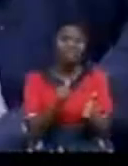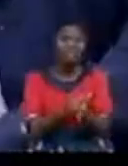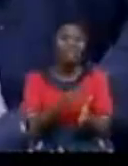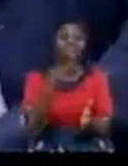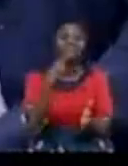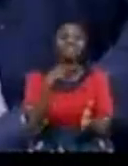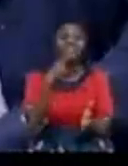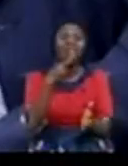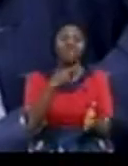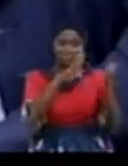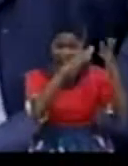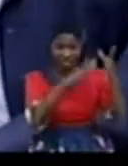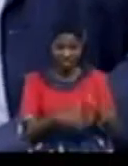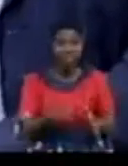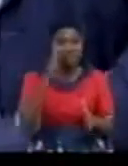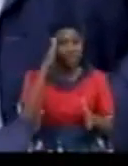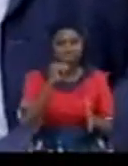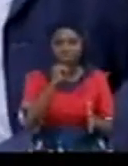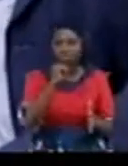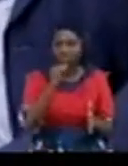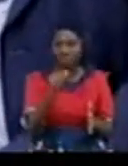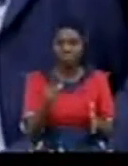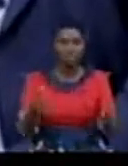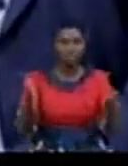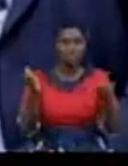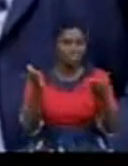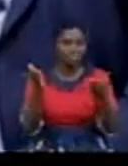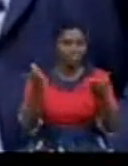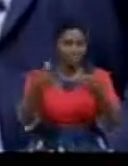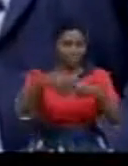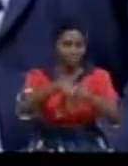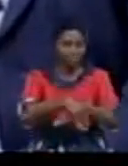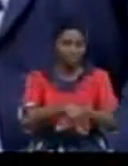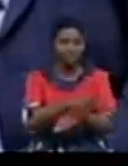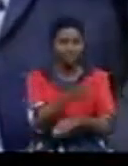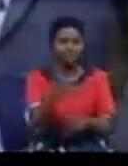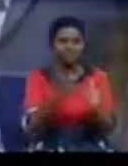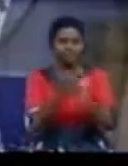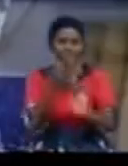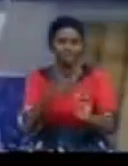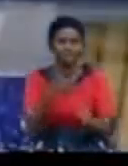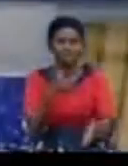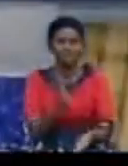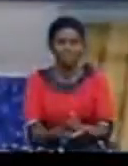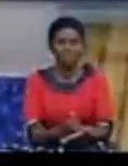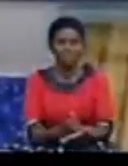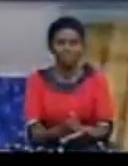you in Jesus' name. Three things. Number one,